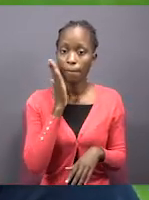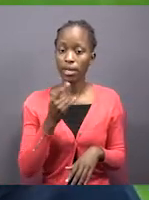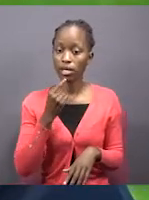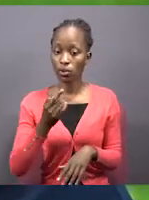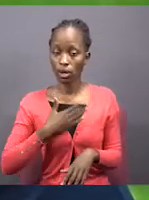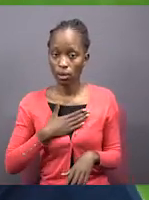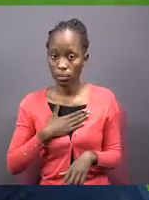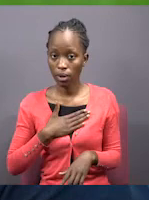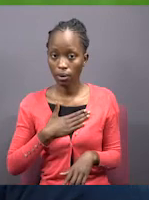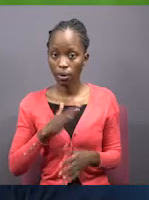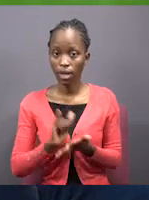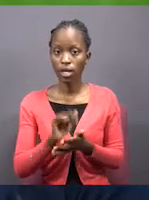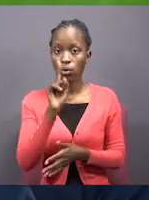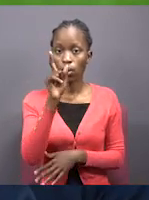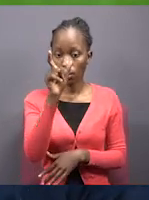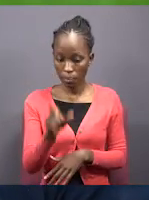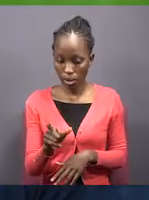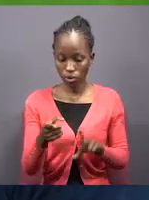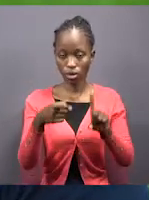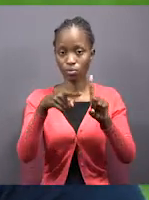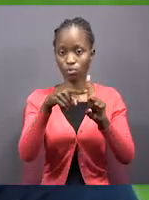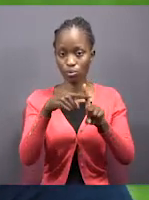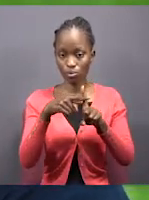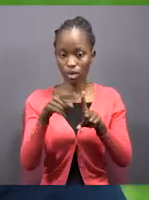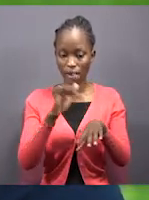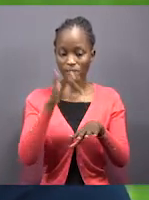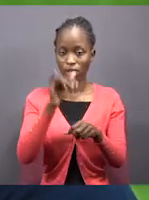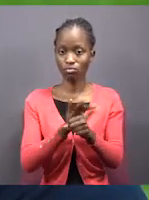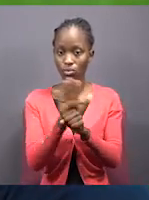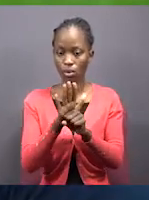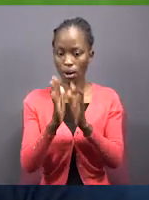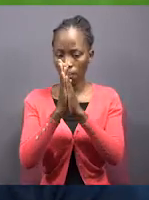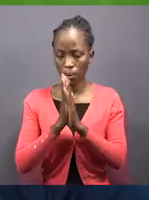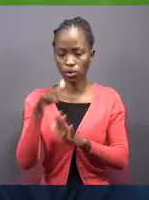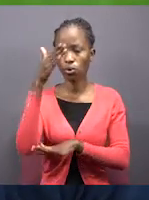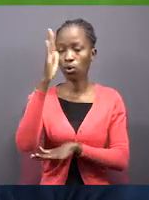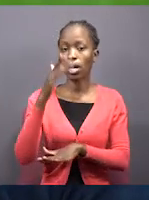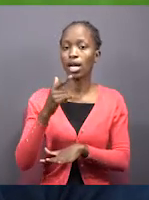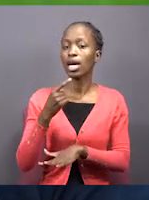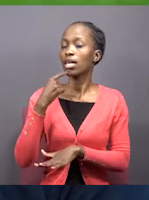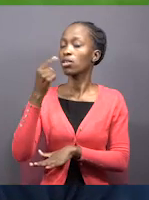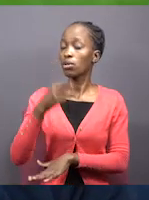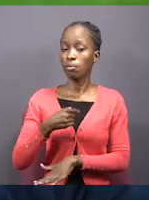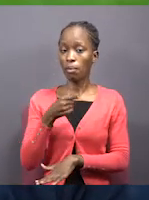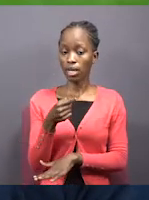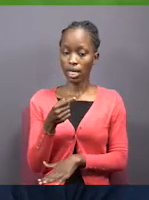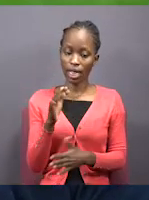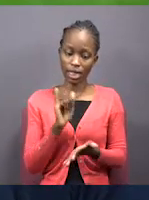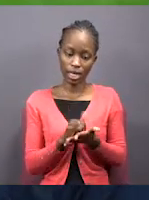positive. I just prayed to God, and I obviously told myself that it could be my mother because she was the